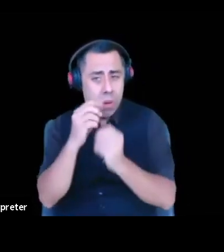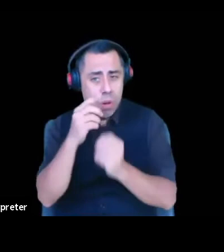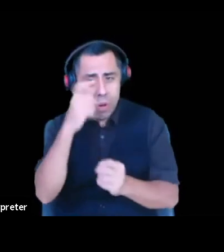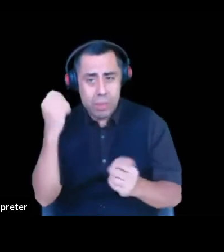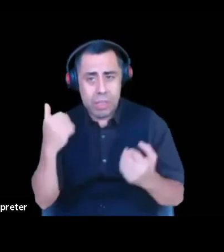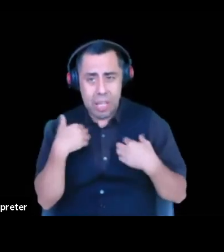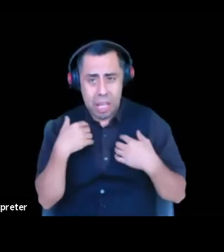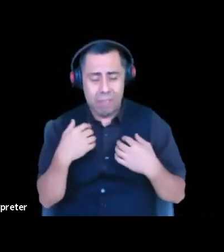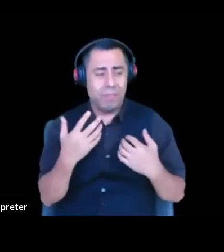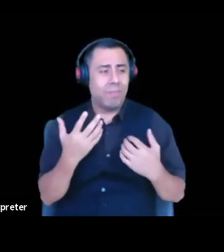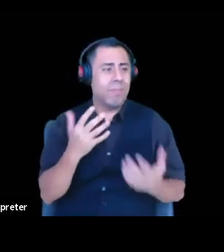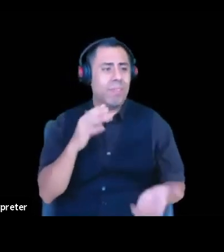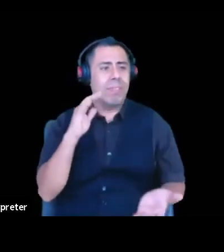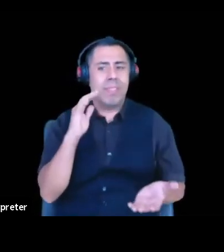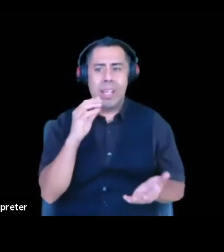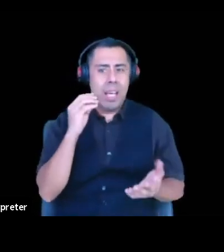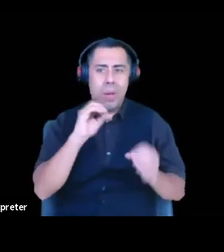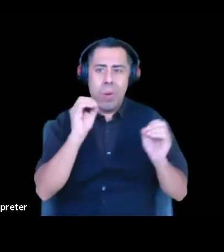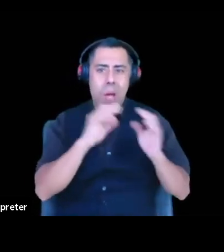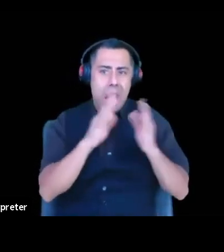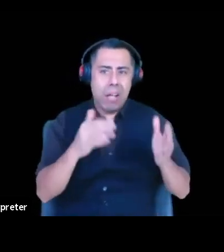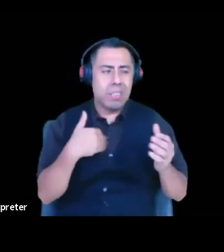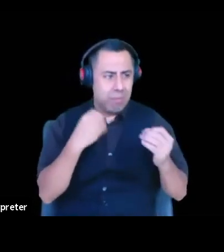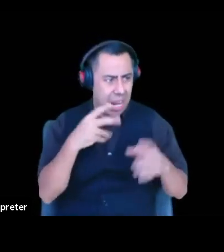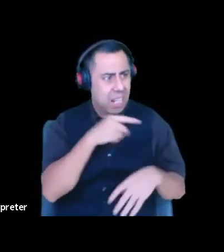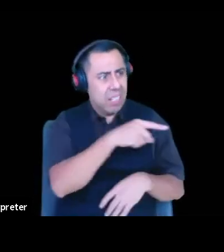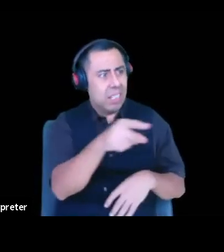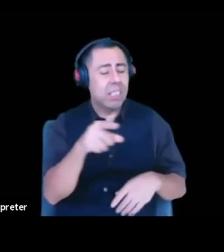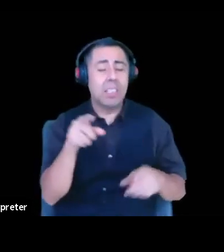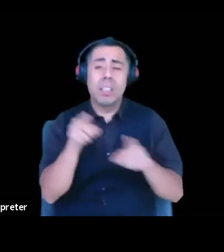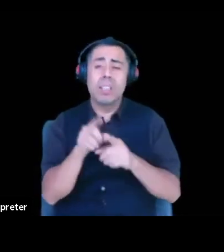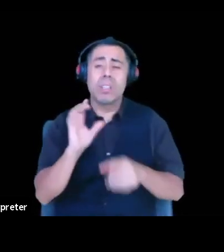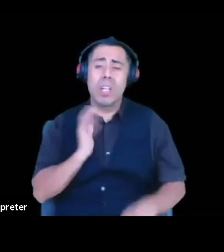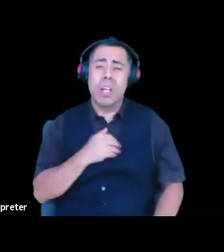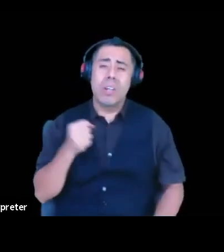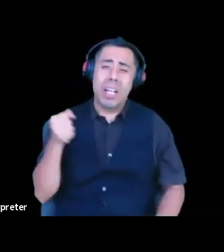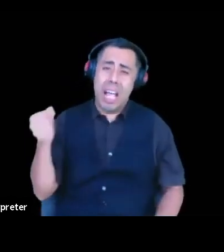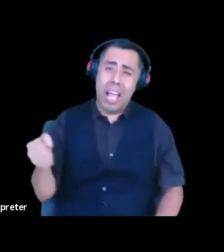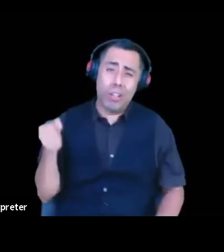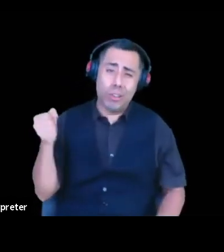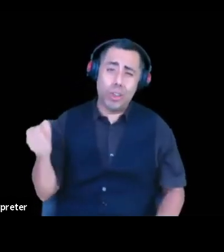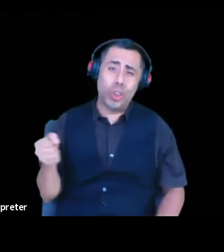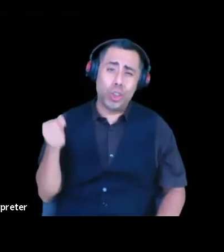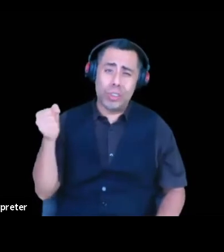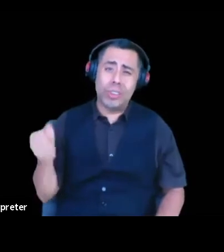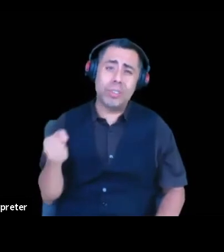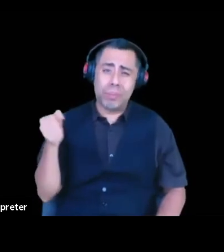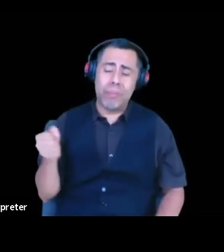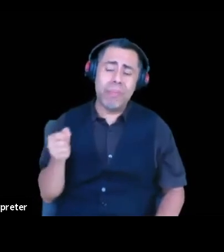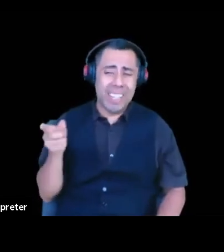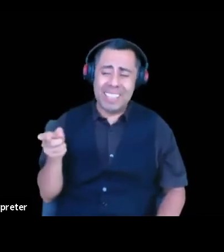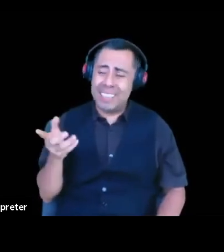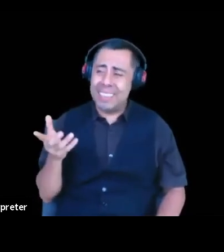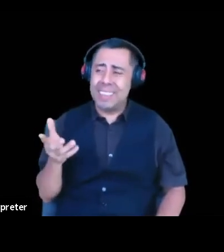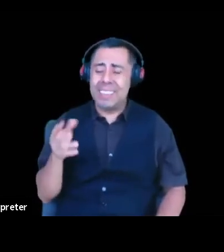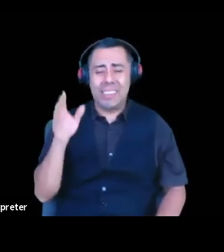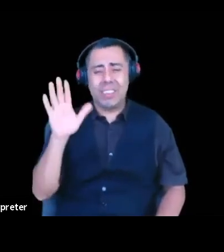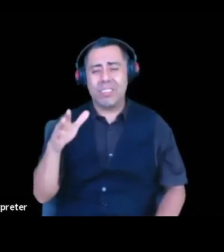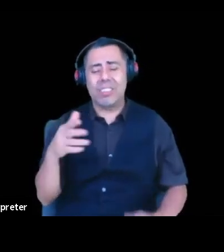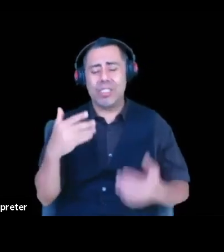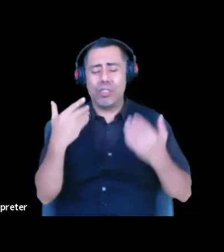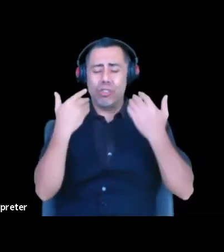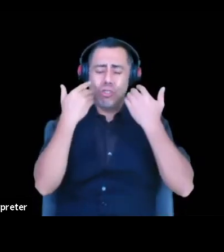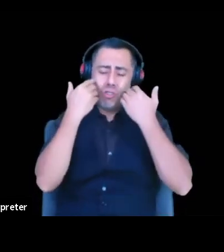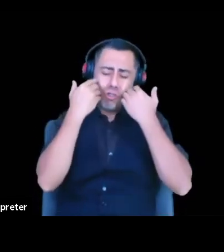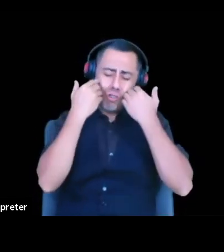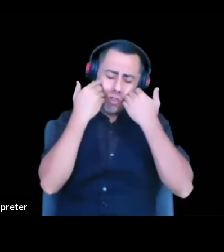and especially our elders. And you know, it's just a shame that a lot of our